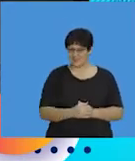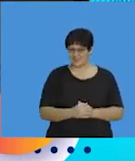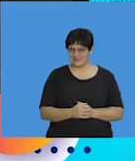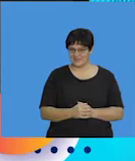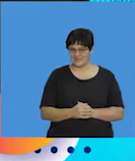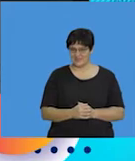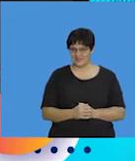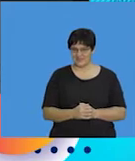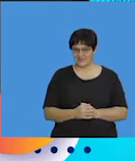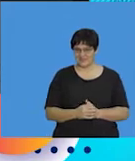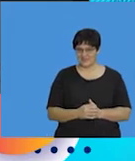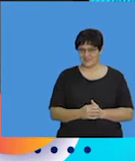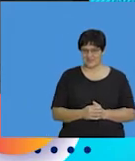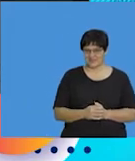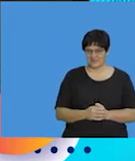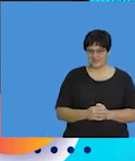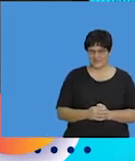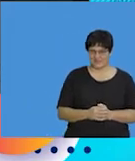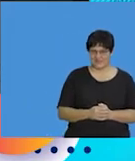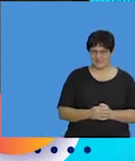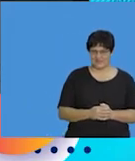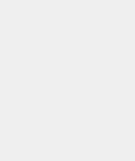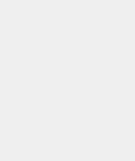break. So I'll see you in a couple of minutes.